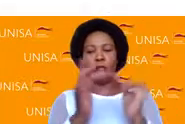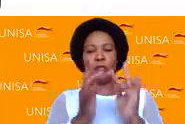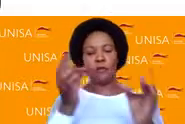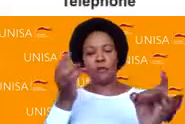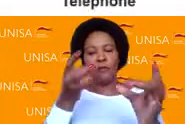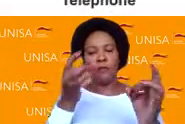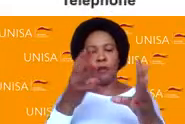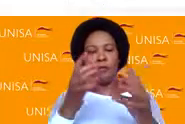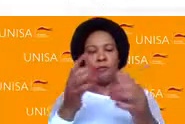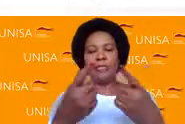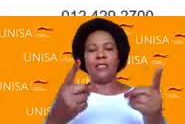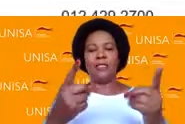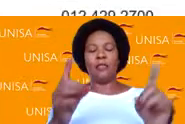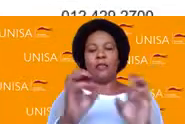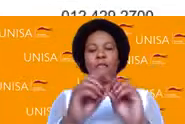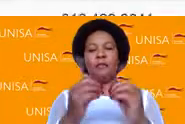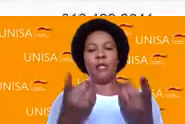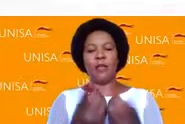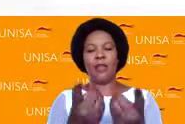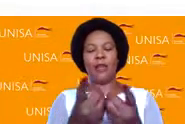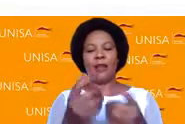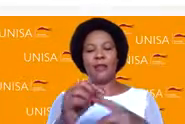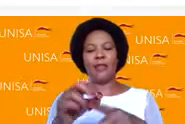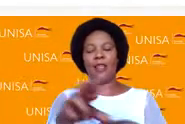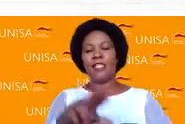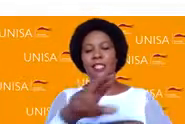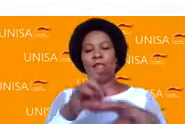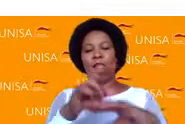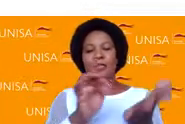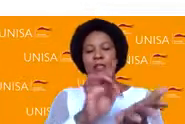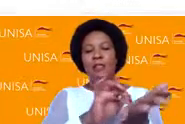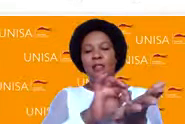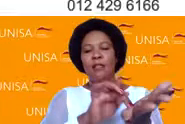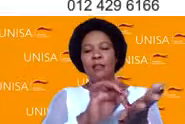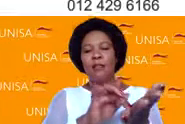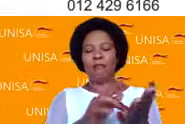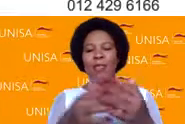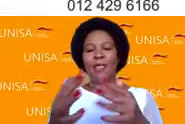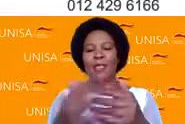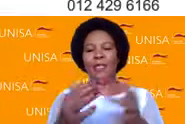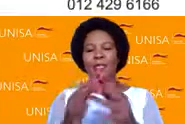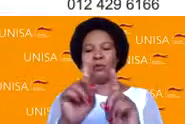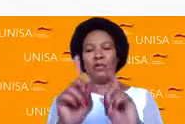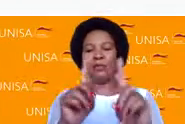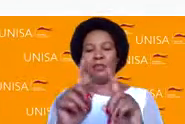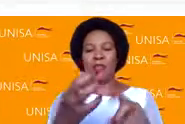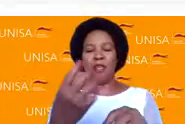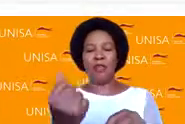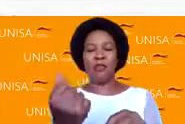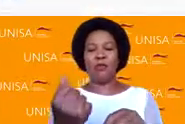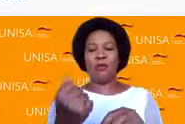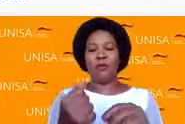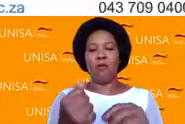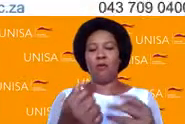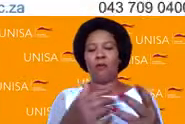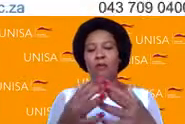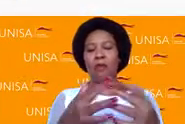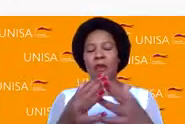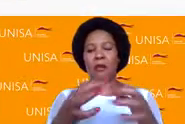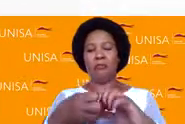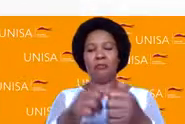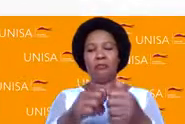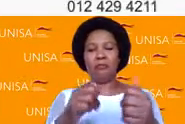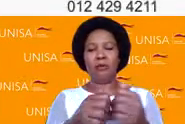various departments, even the regional centers. So any questions that you have, always first, or any problems that you